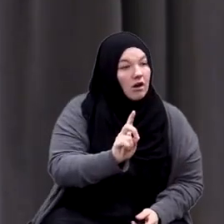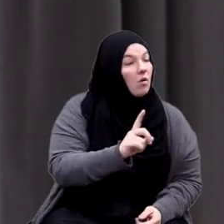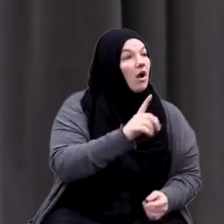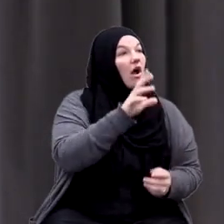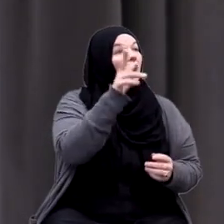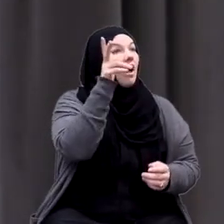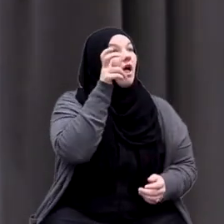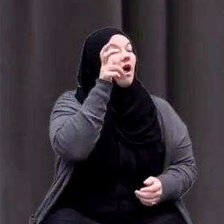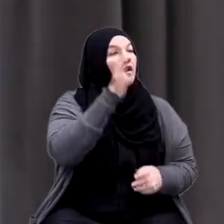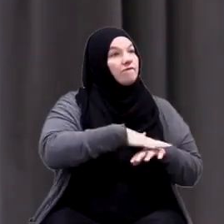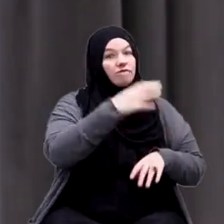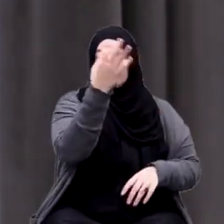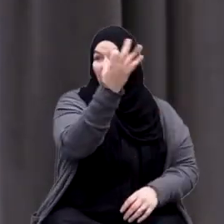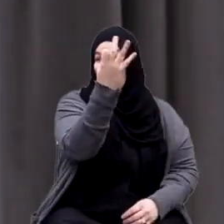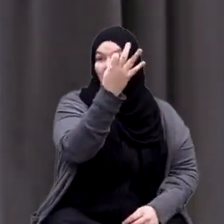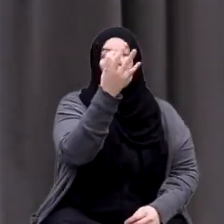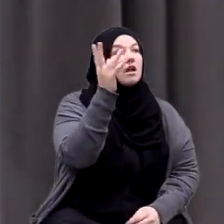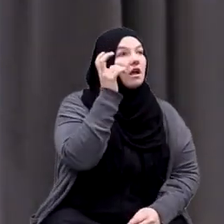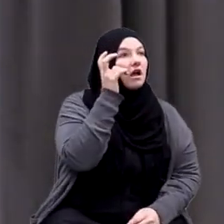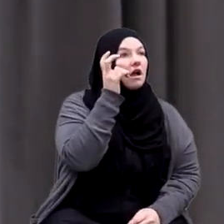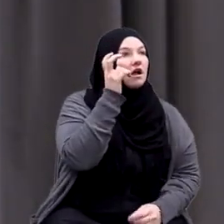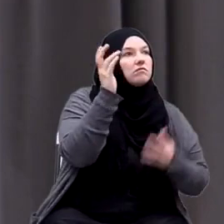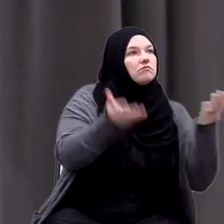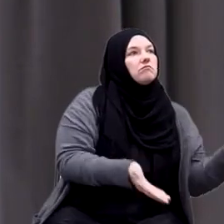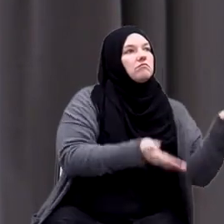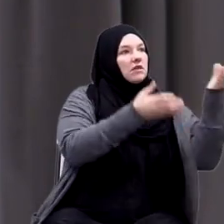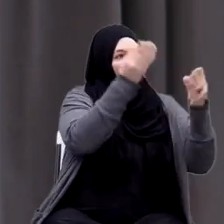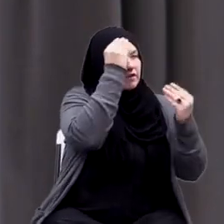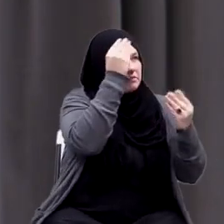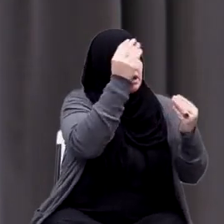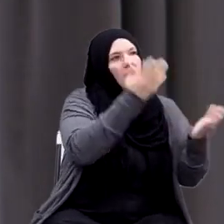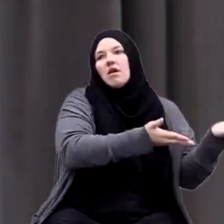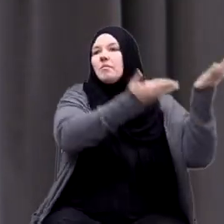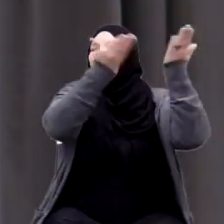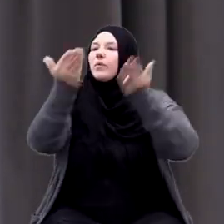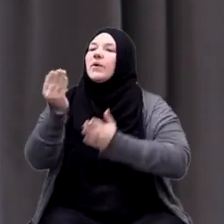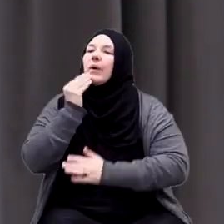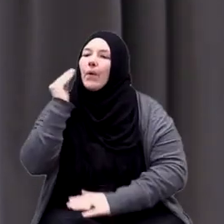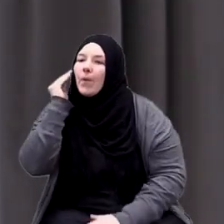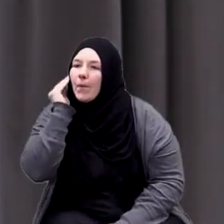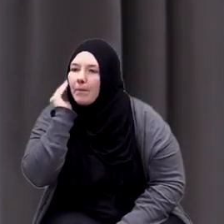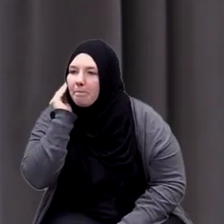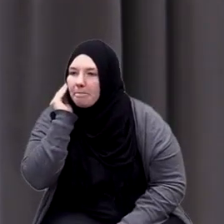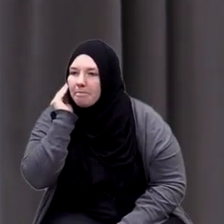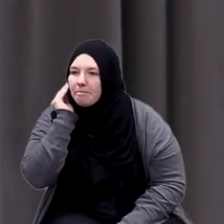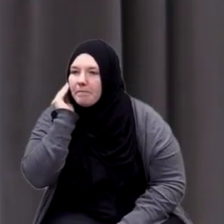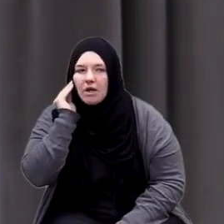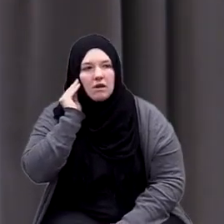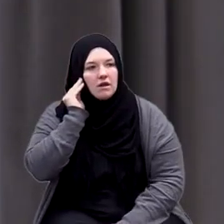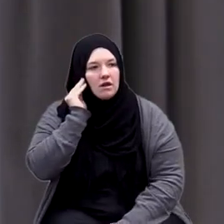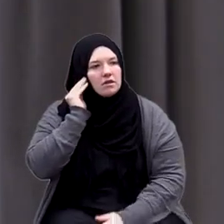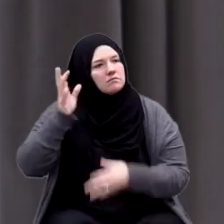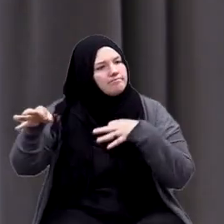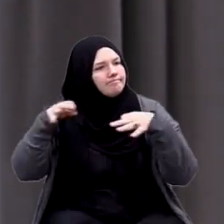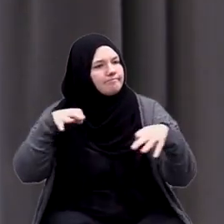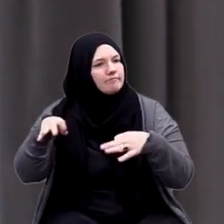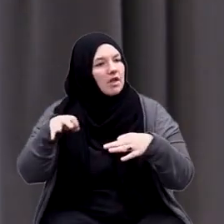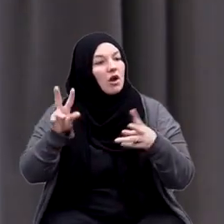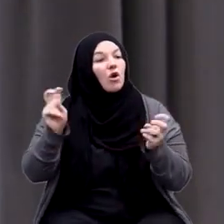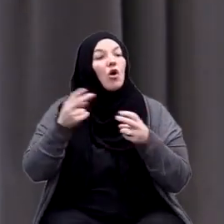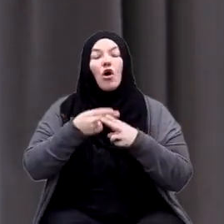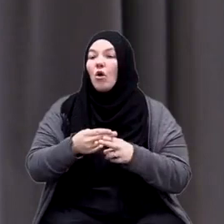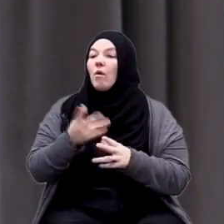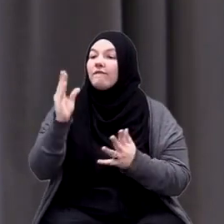carry what you pick and take home. Take home and grow your own garden. Water your